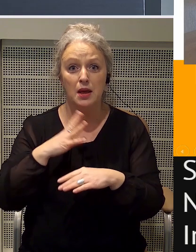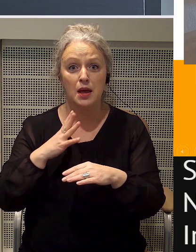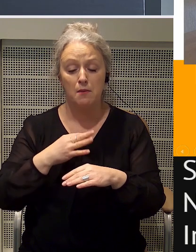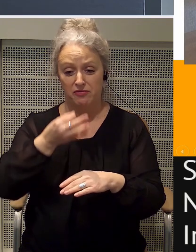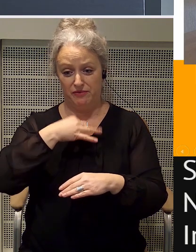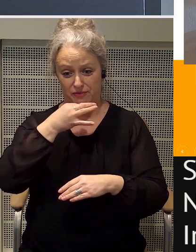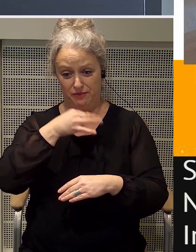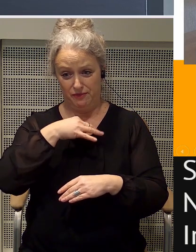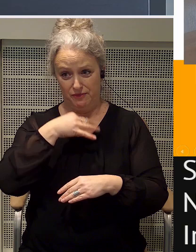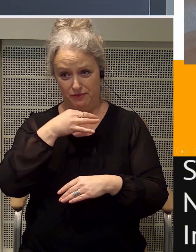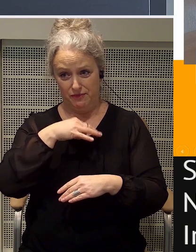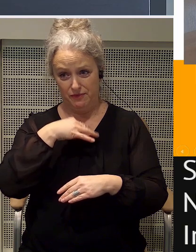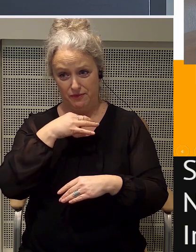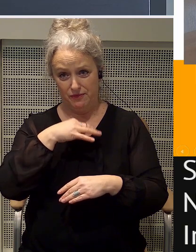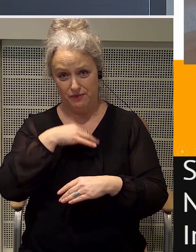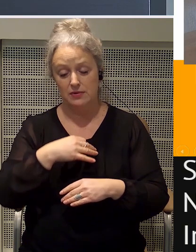It's surprising.